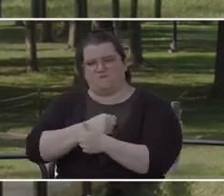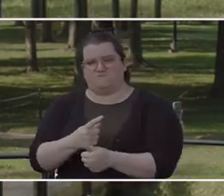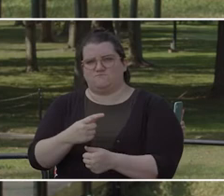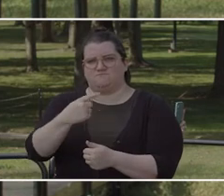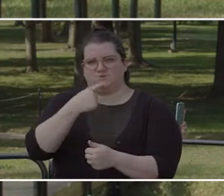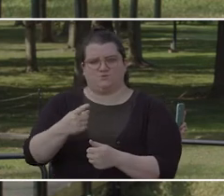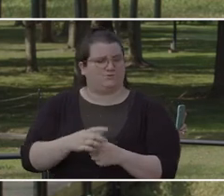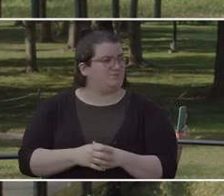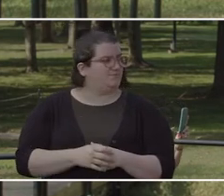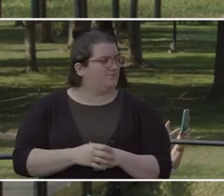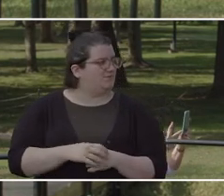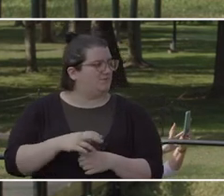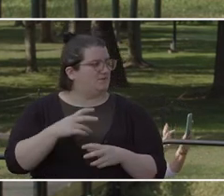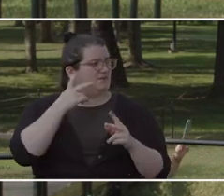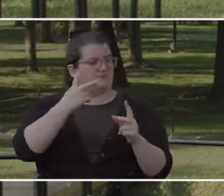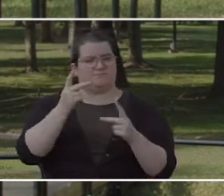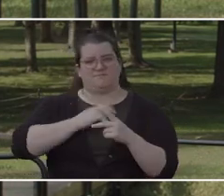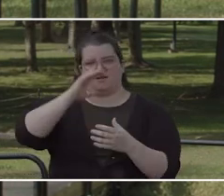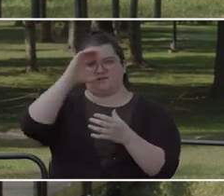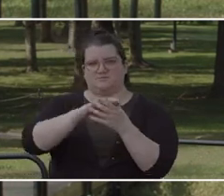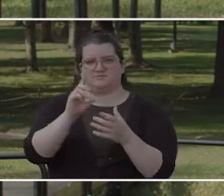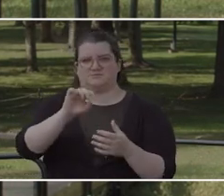In memory of my husband, Donald Lee Wilson.